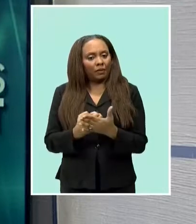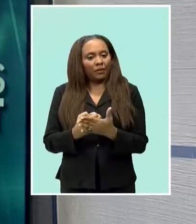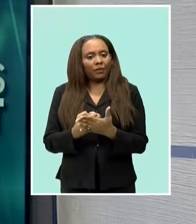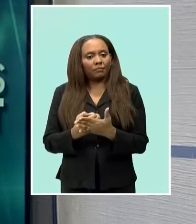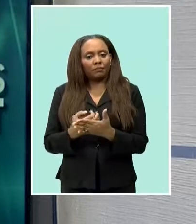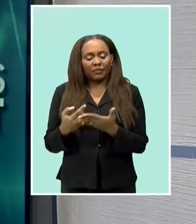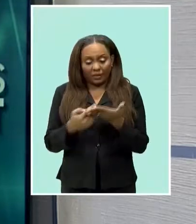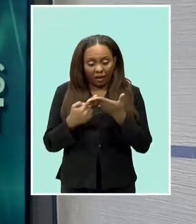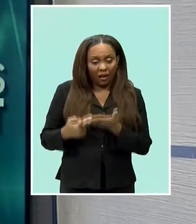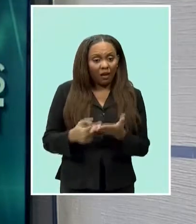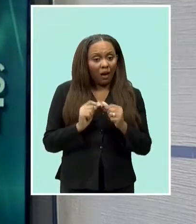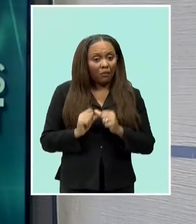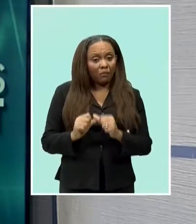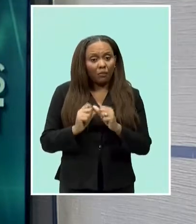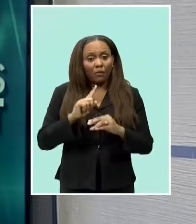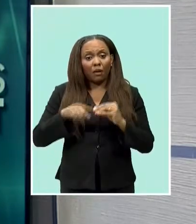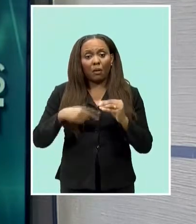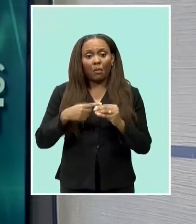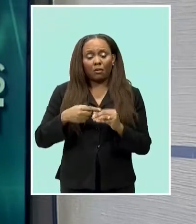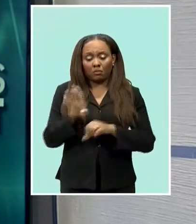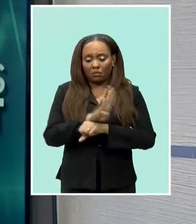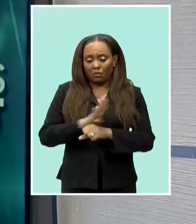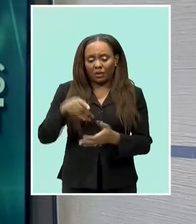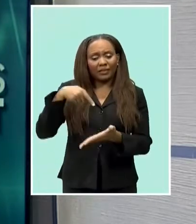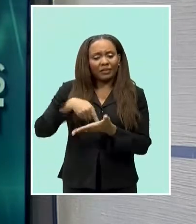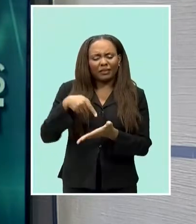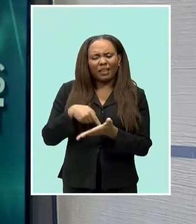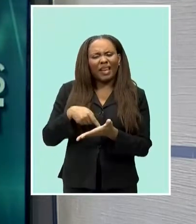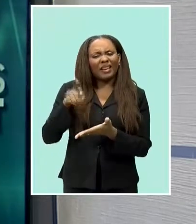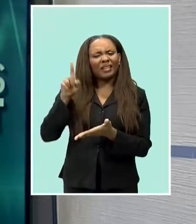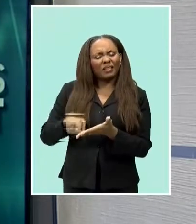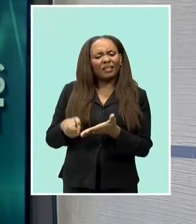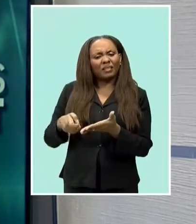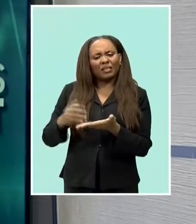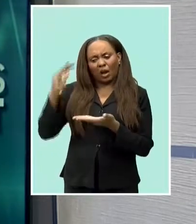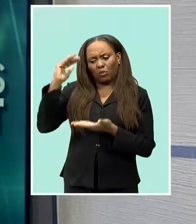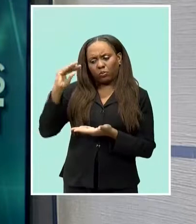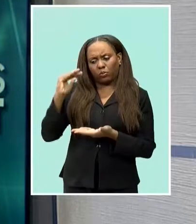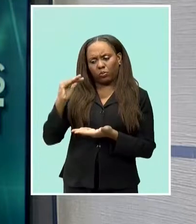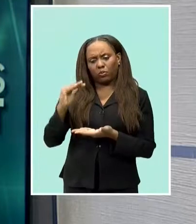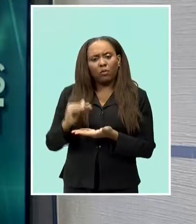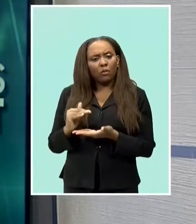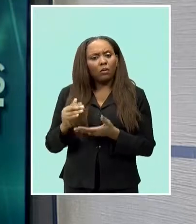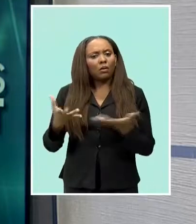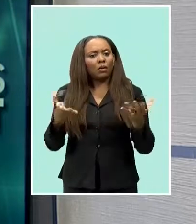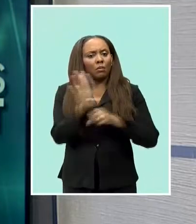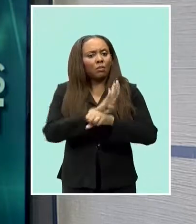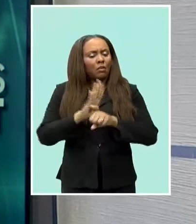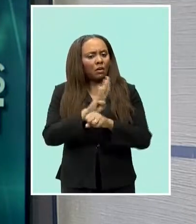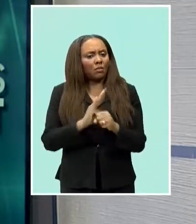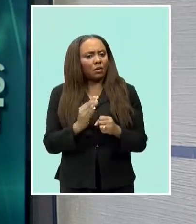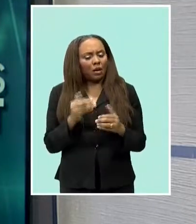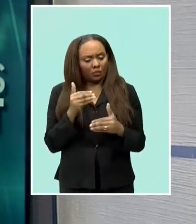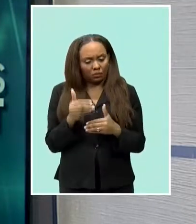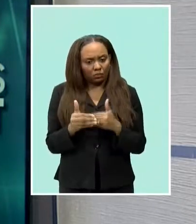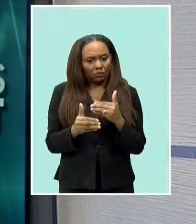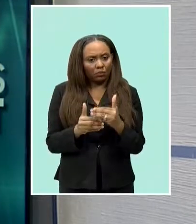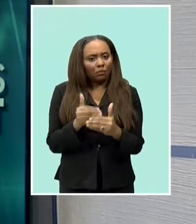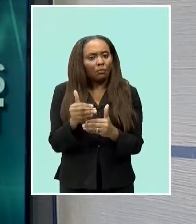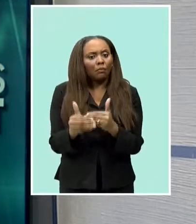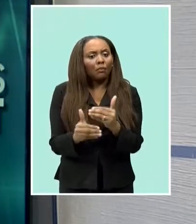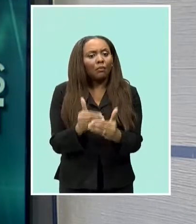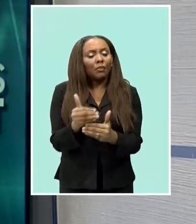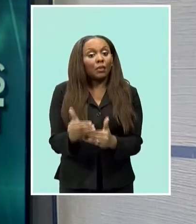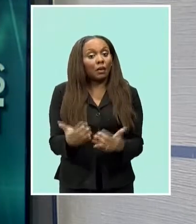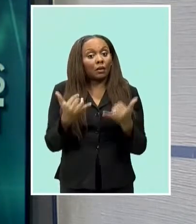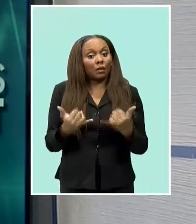discussions continue on the restructuring of the island's foreign debt and proves that Barbados is moving in the right direction once again. The Prime Minister